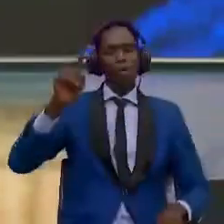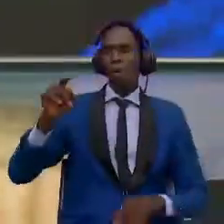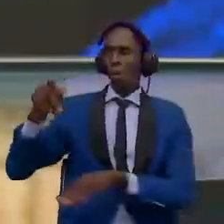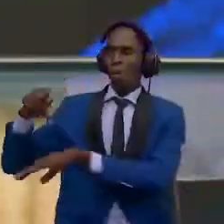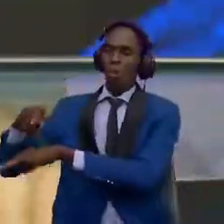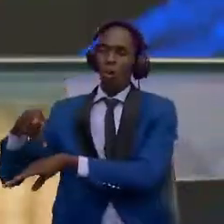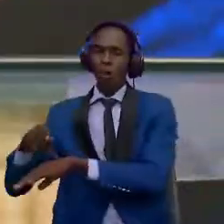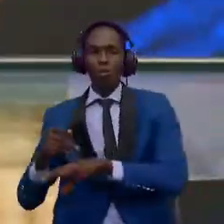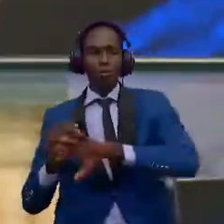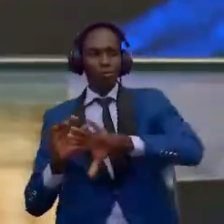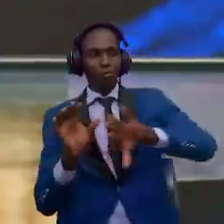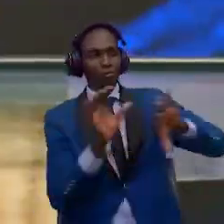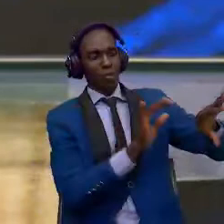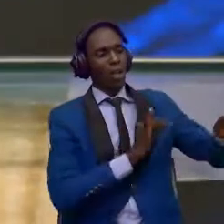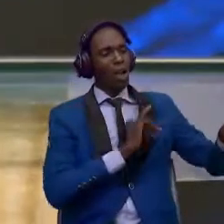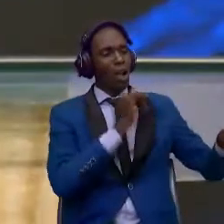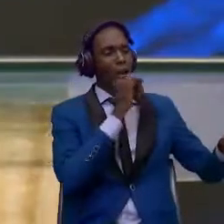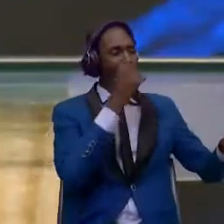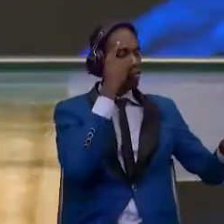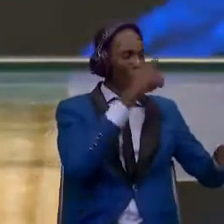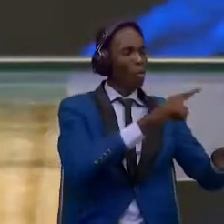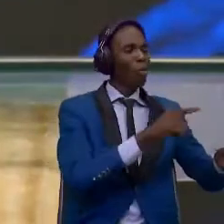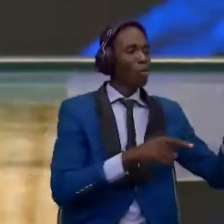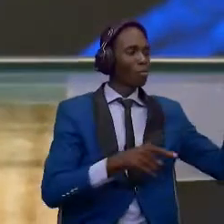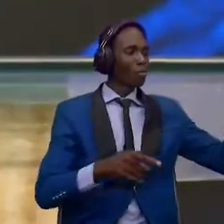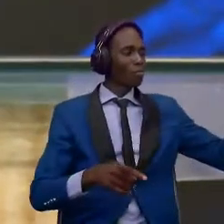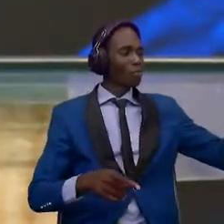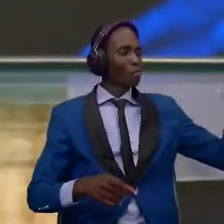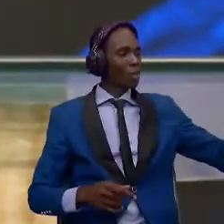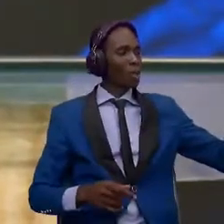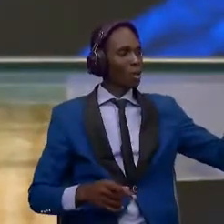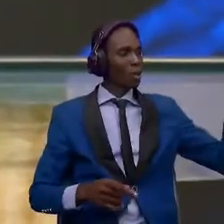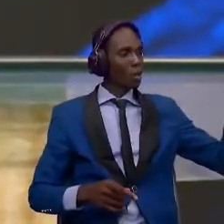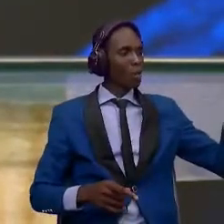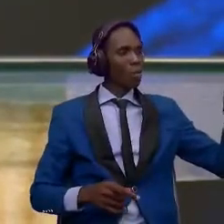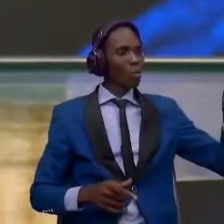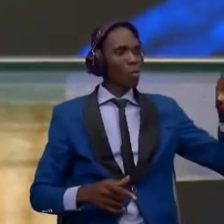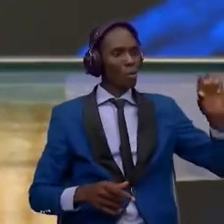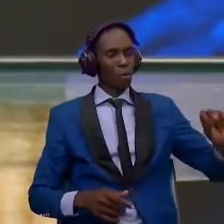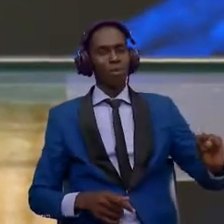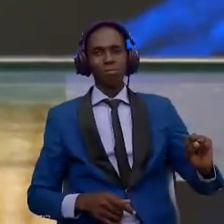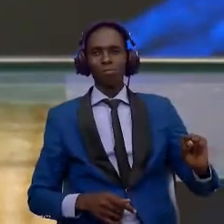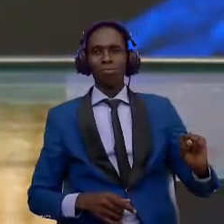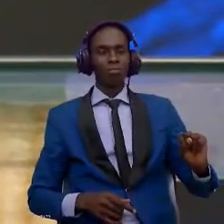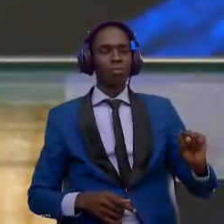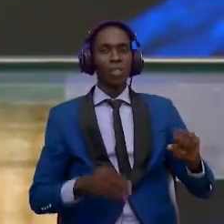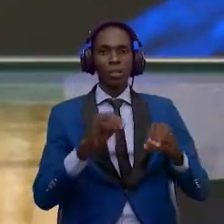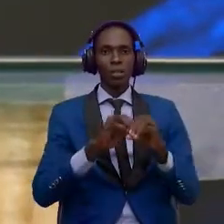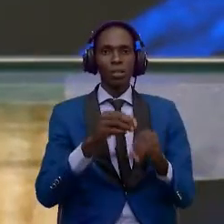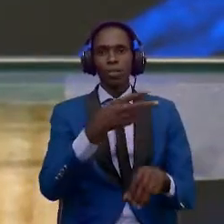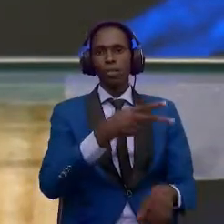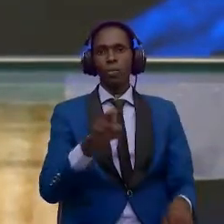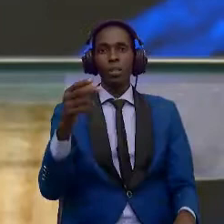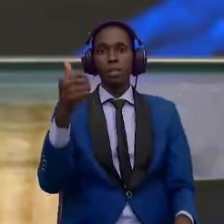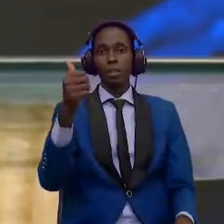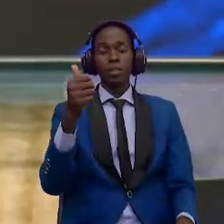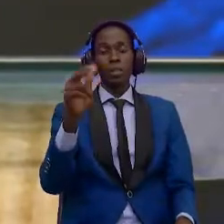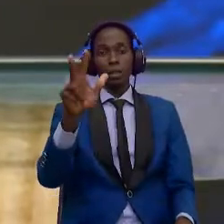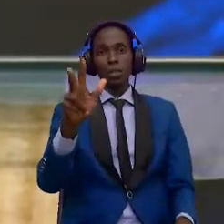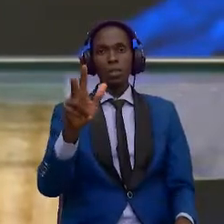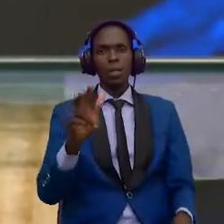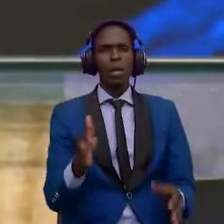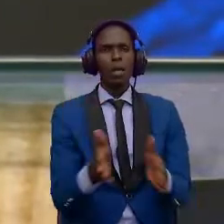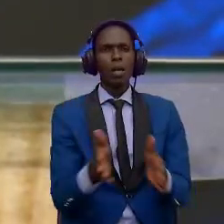am of Apollos, and of Cephas, and of Christ. In verse 13, is Christ